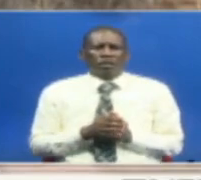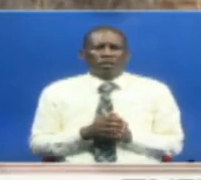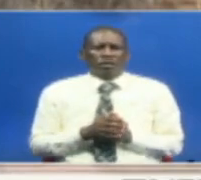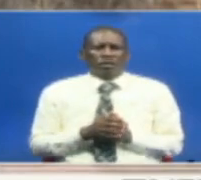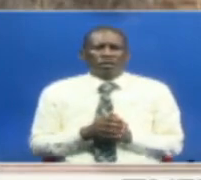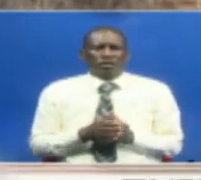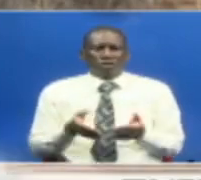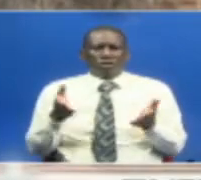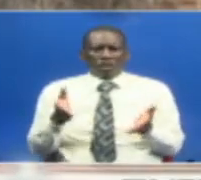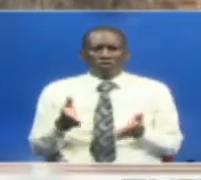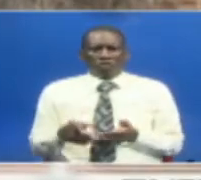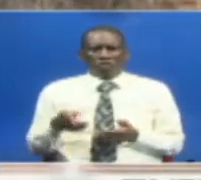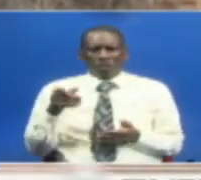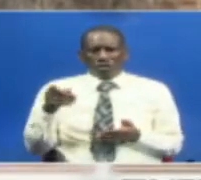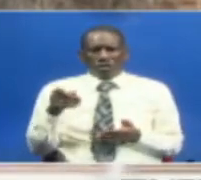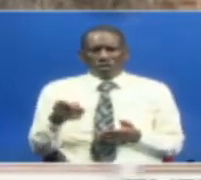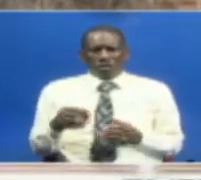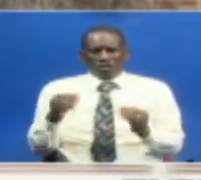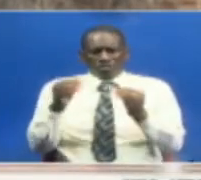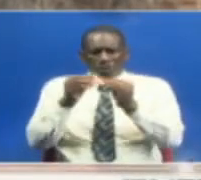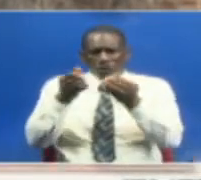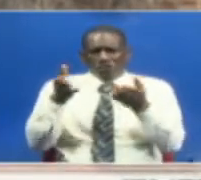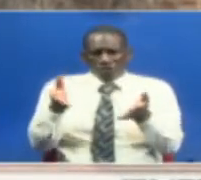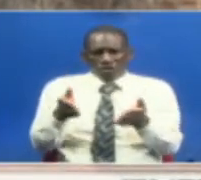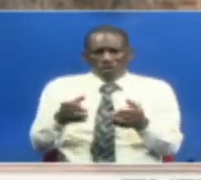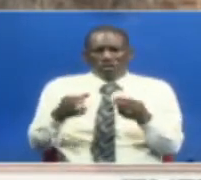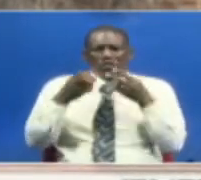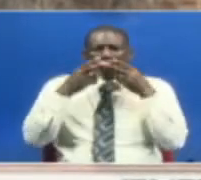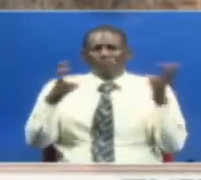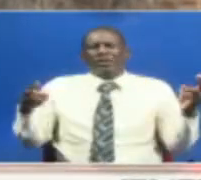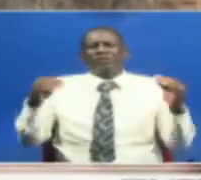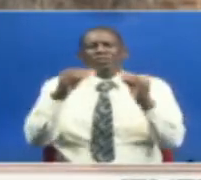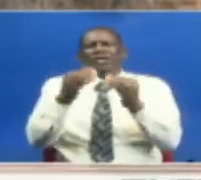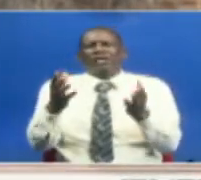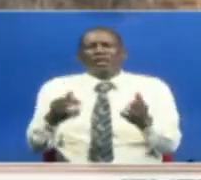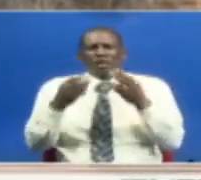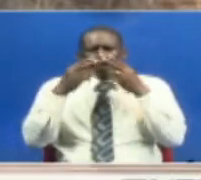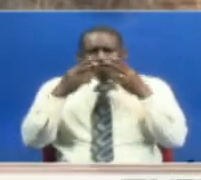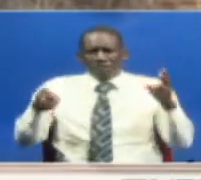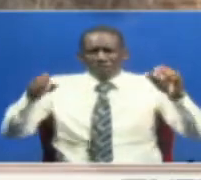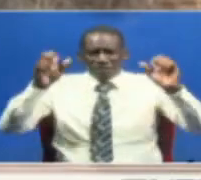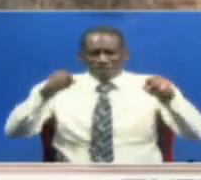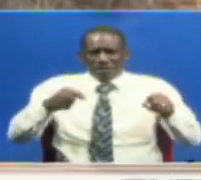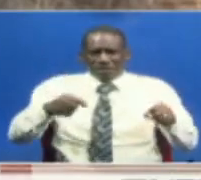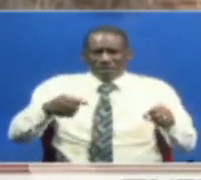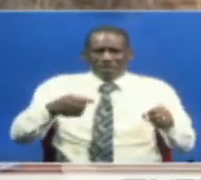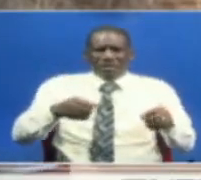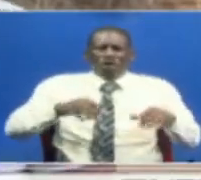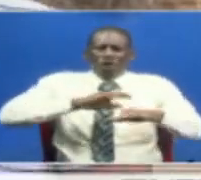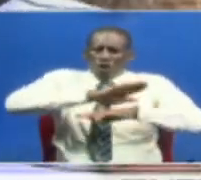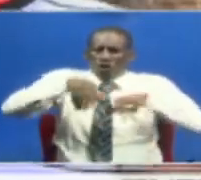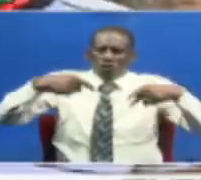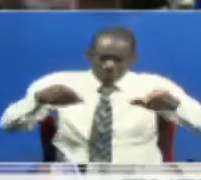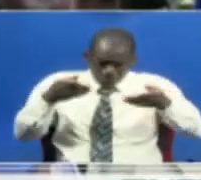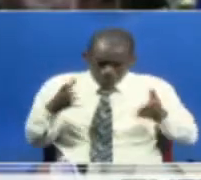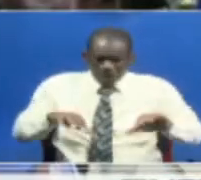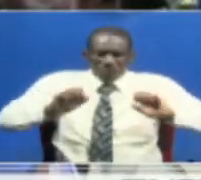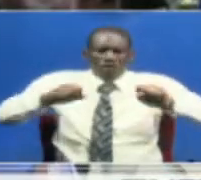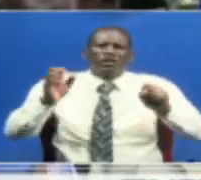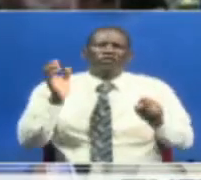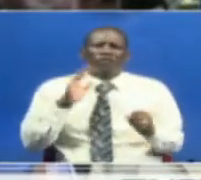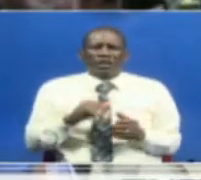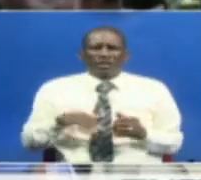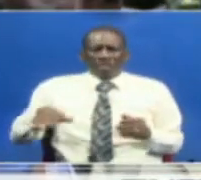Aya ini suri ya leo ya amani. Amani ya makubali watu yote, watu ya hapa. This